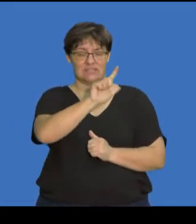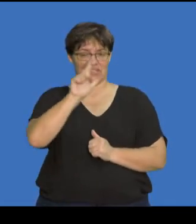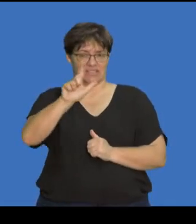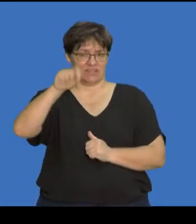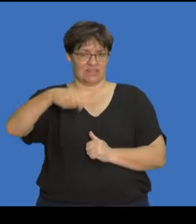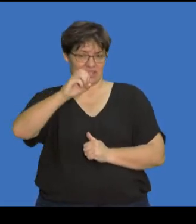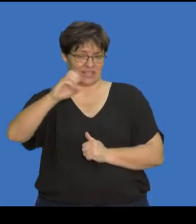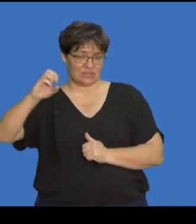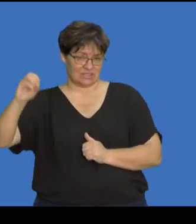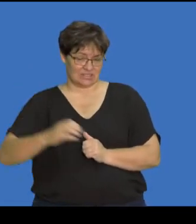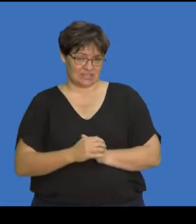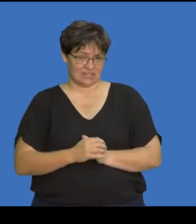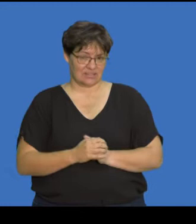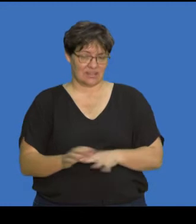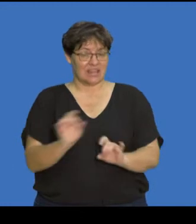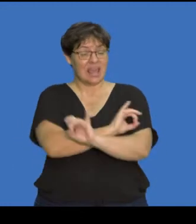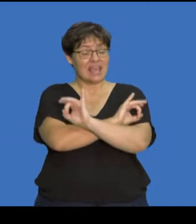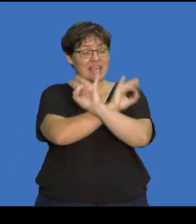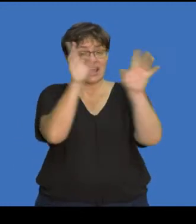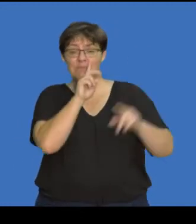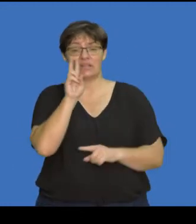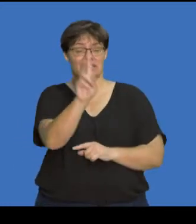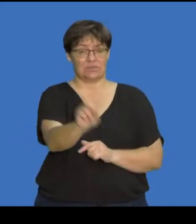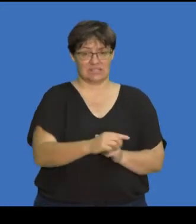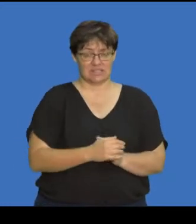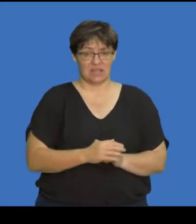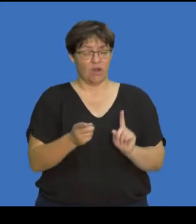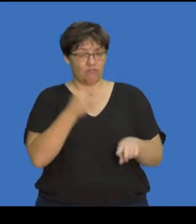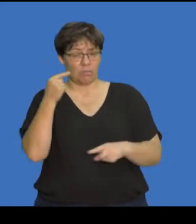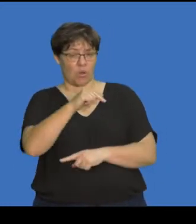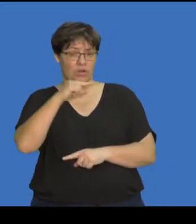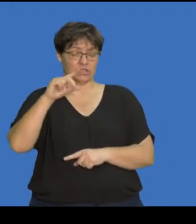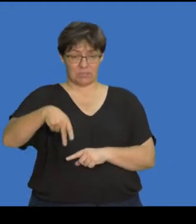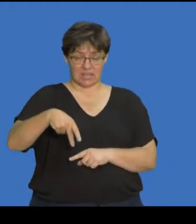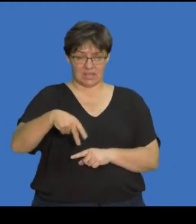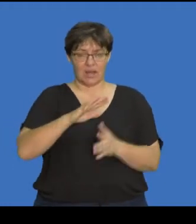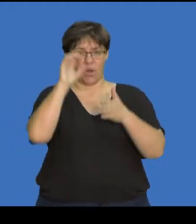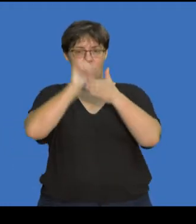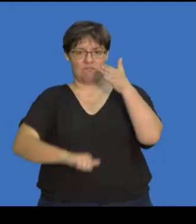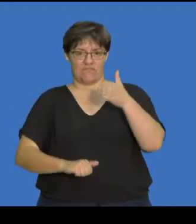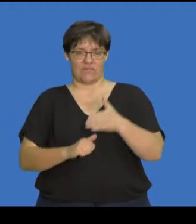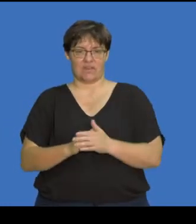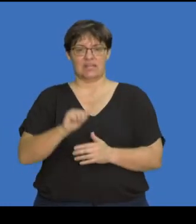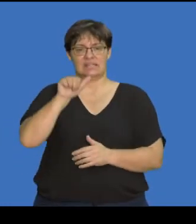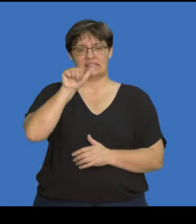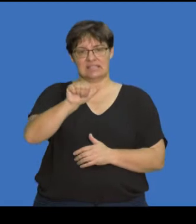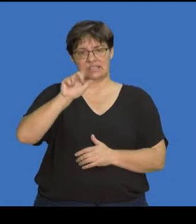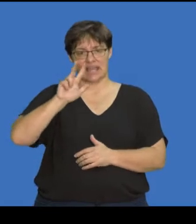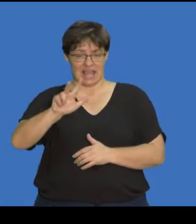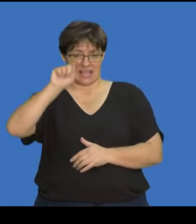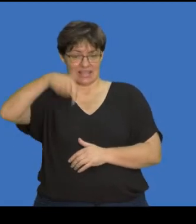Rand. And clearly now you can see from your gross profit, you subtract the 68,000